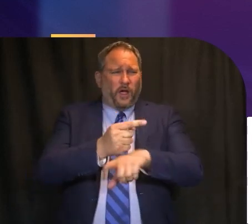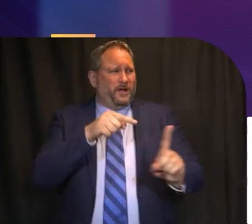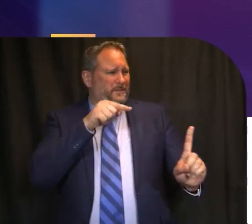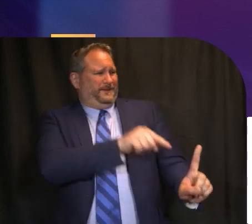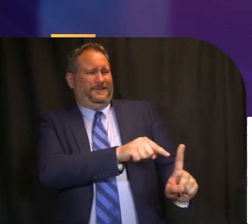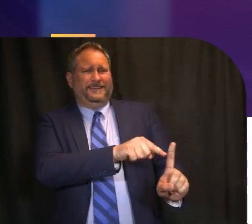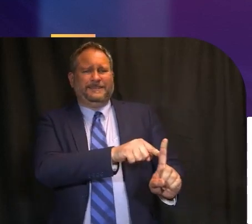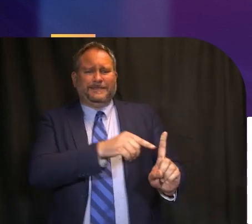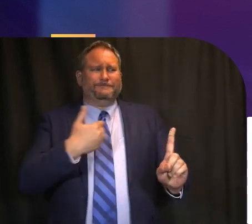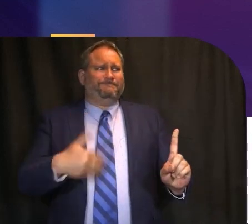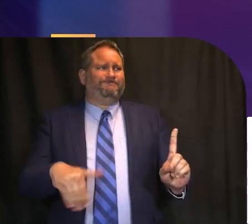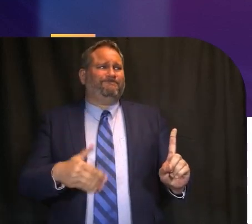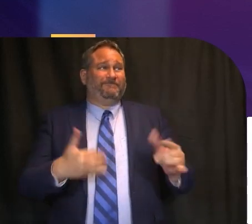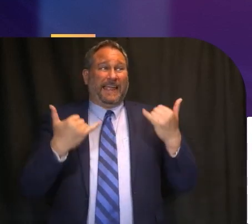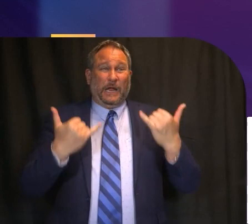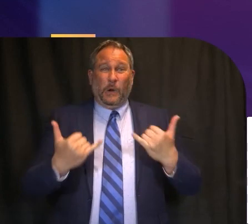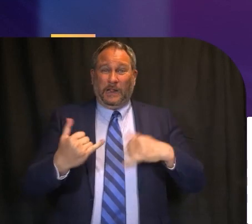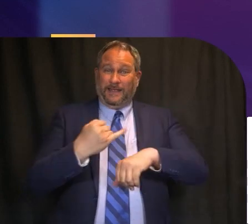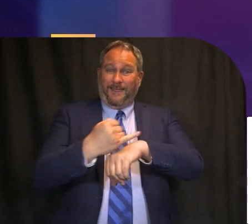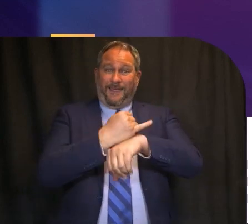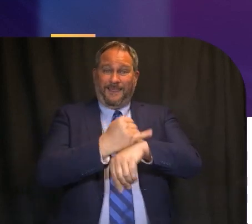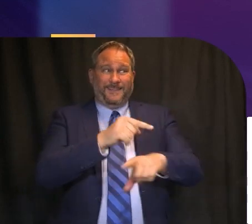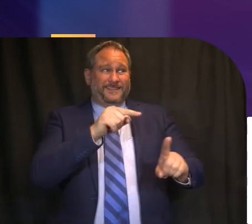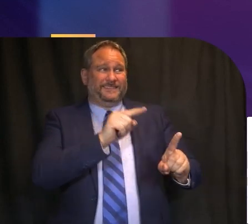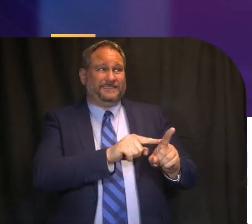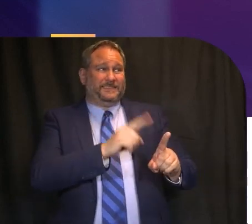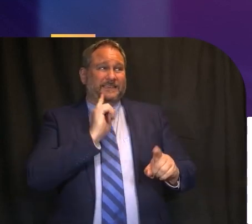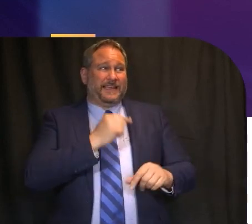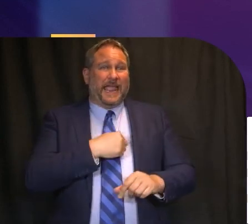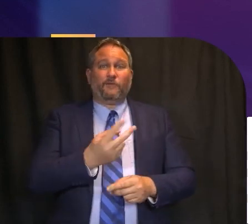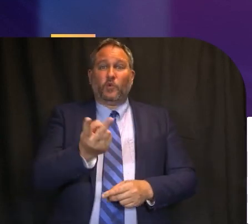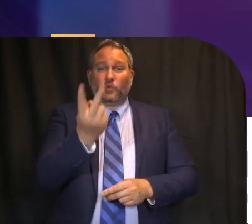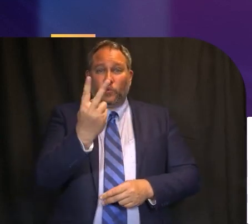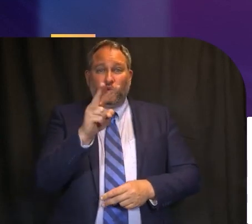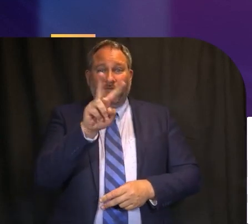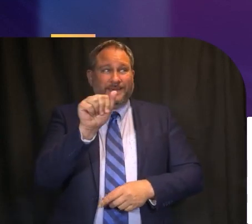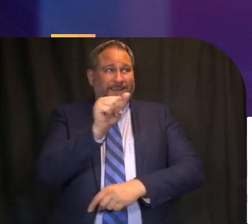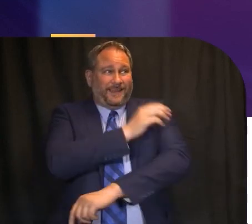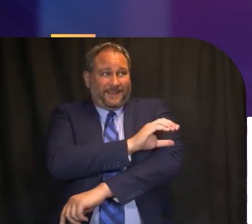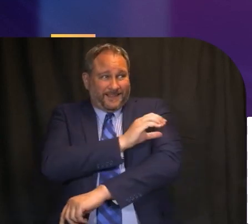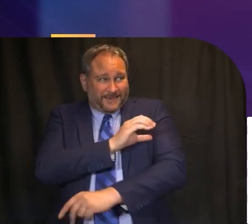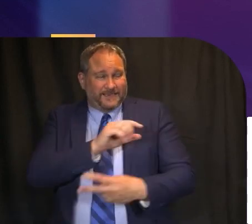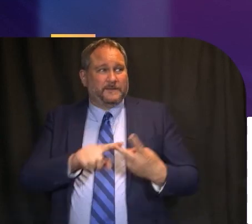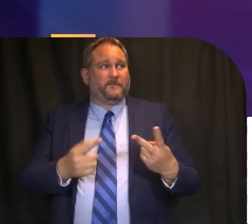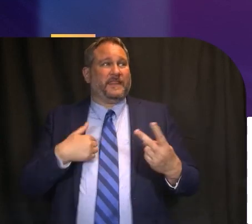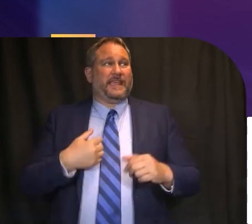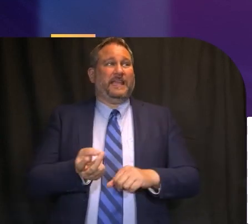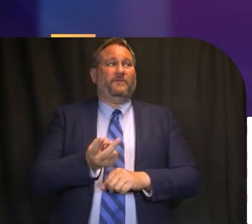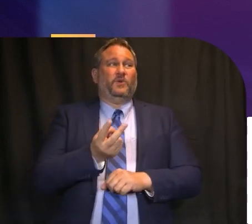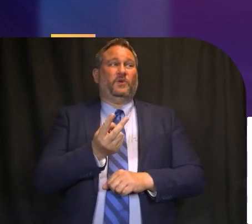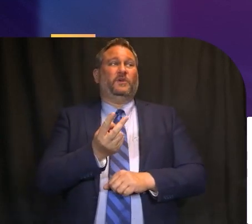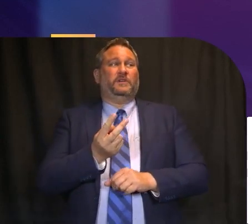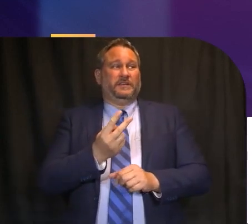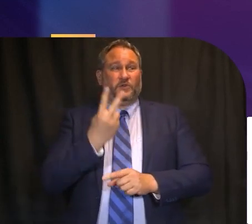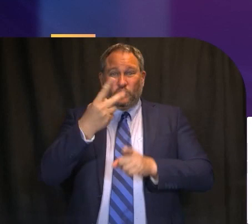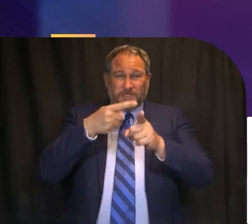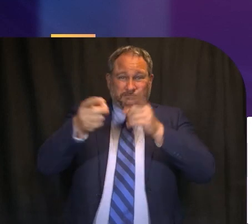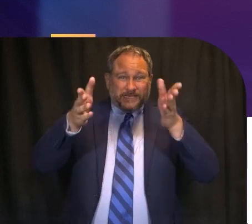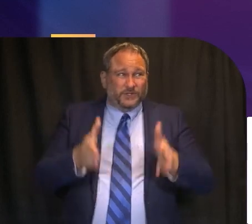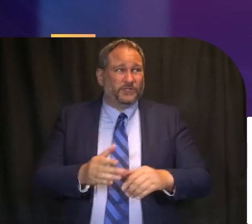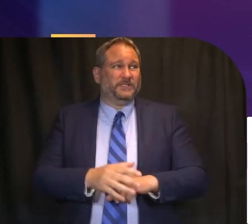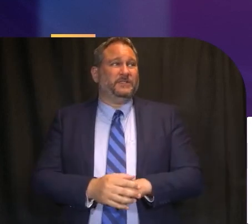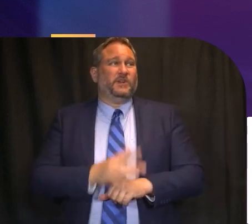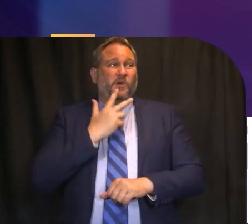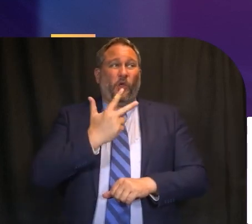Community Outpatient Clinic, there are 2 primary care specialists and 3 mental health care providers and a handful of staff to care for